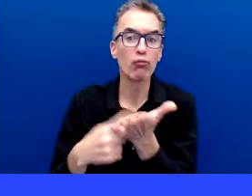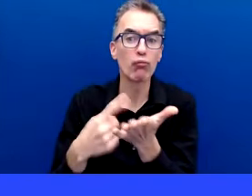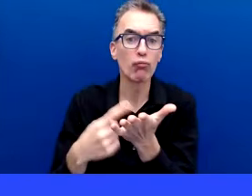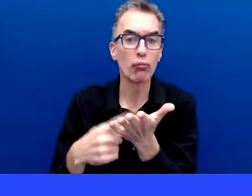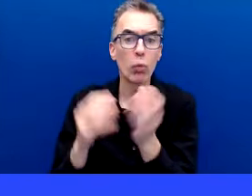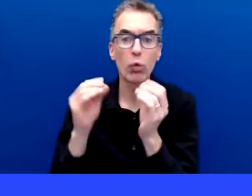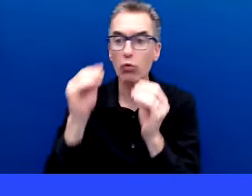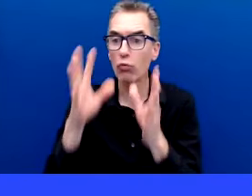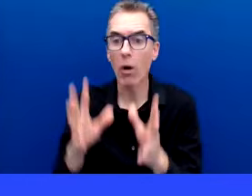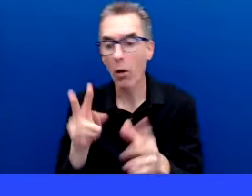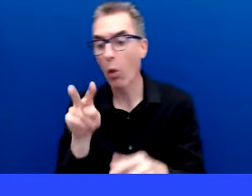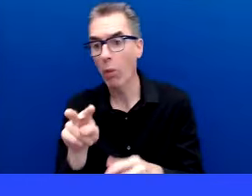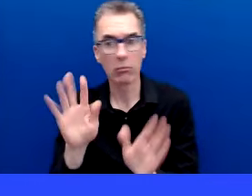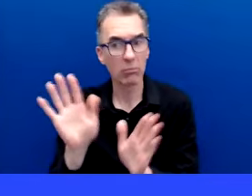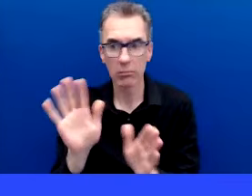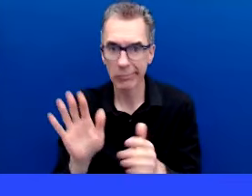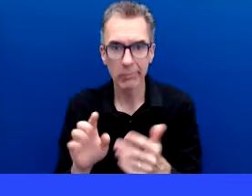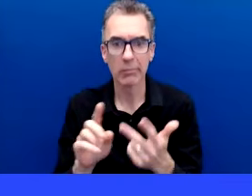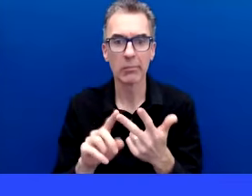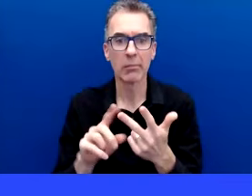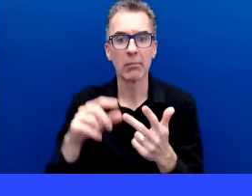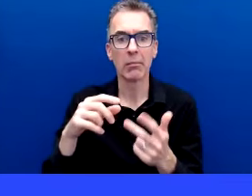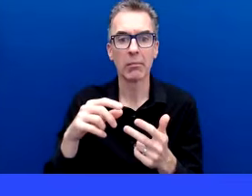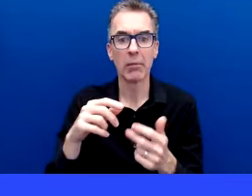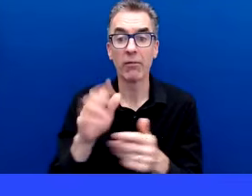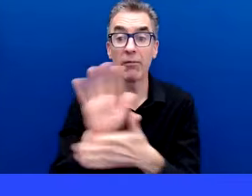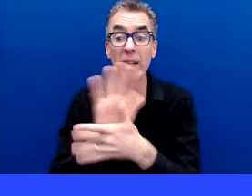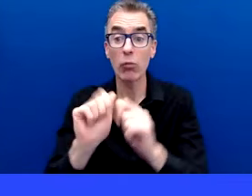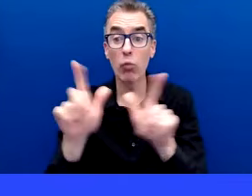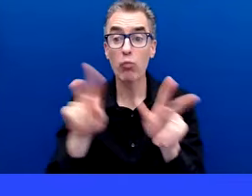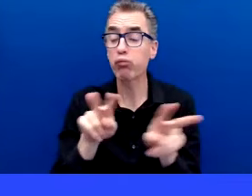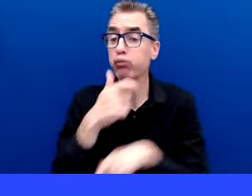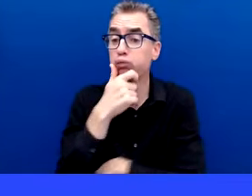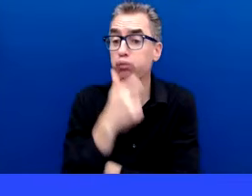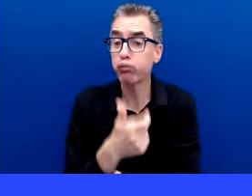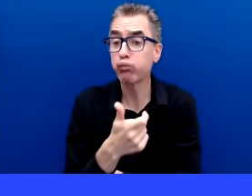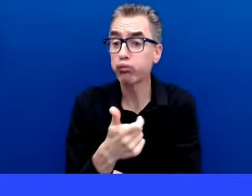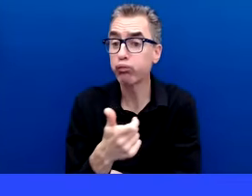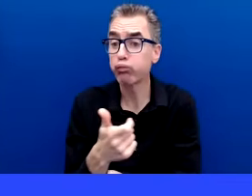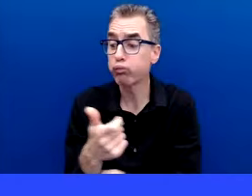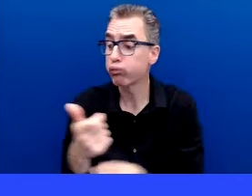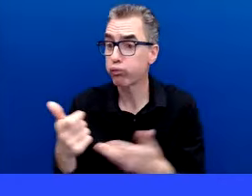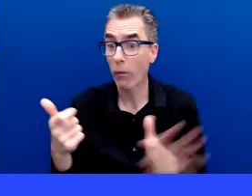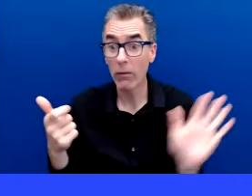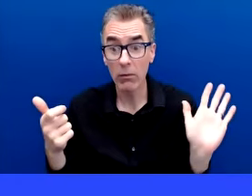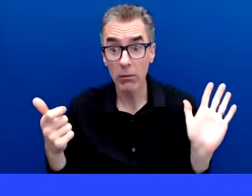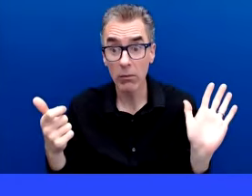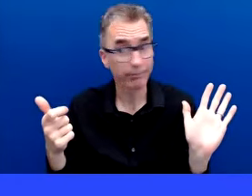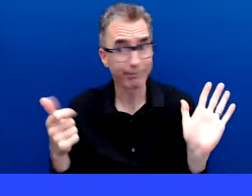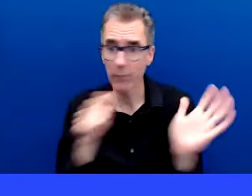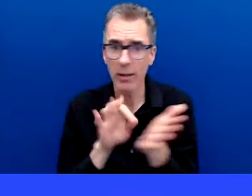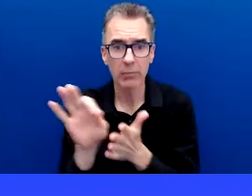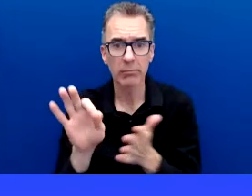passive video watching, and then logging into LMS without engagement. I mean, that's basically just spectating your class. So that's not